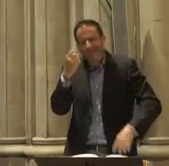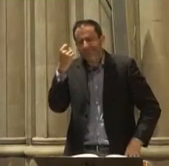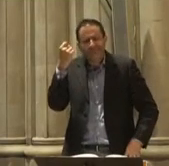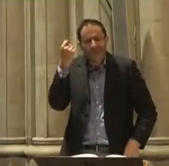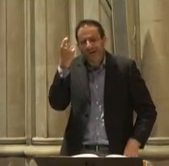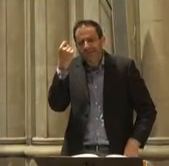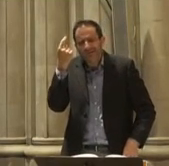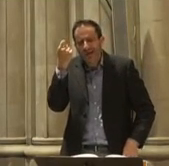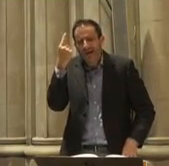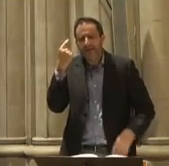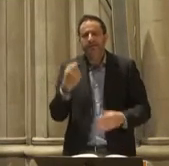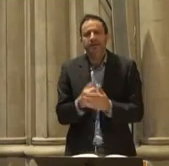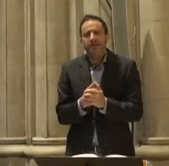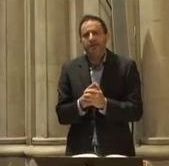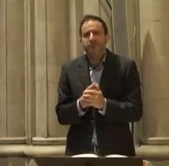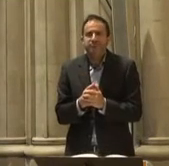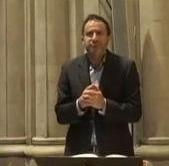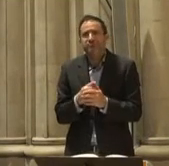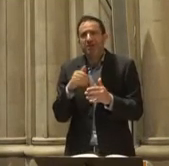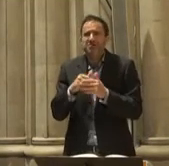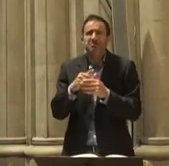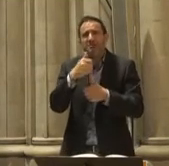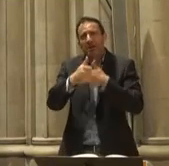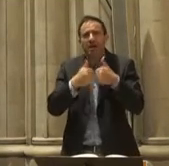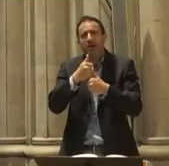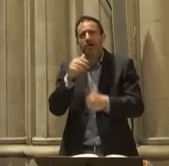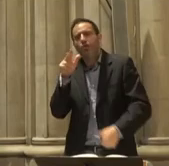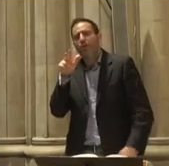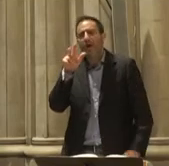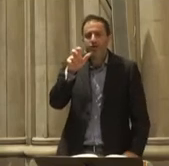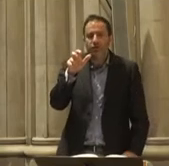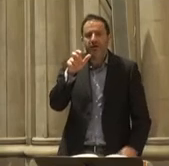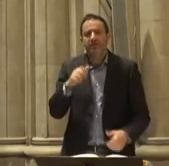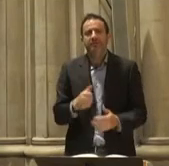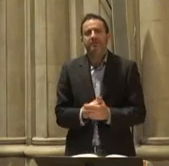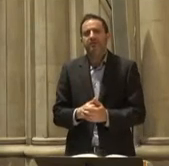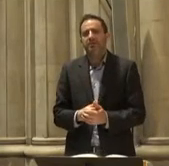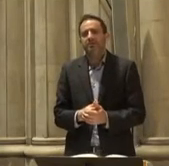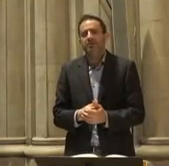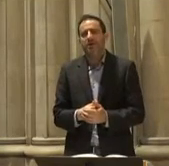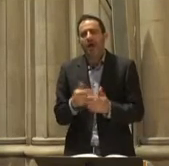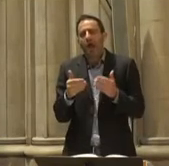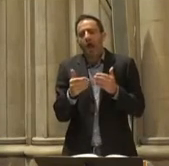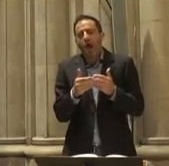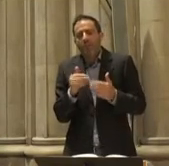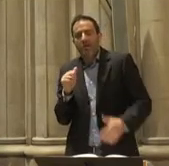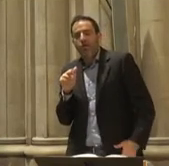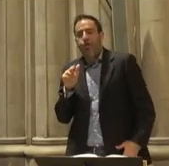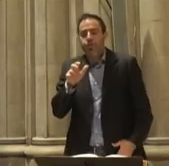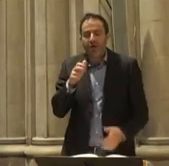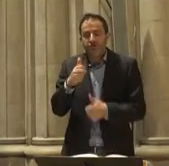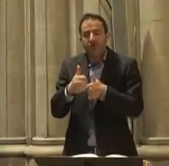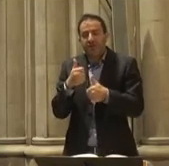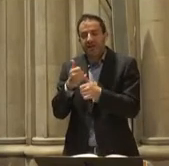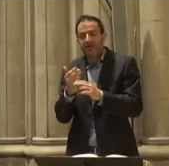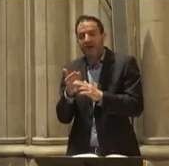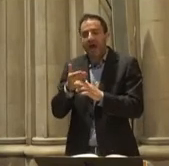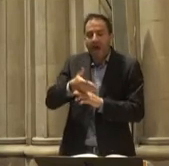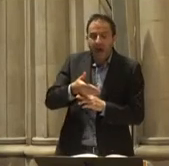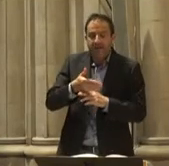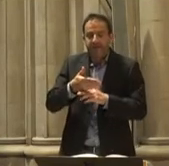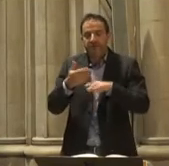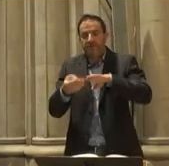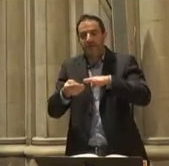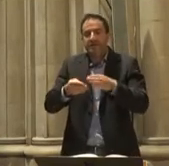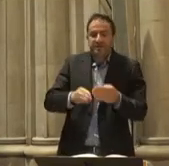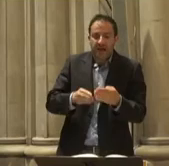into the course of the 300s, some almost 300 years after the life,